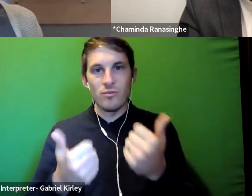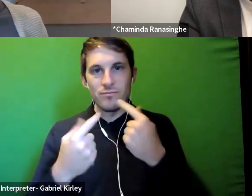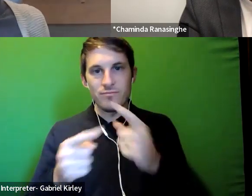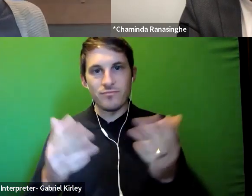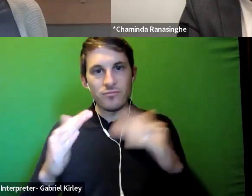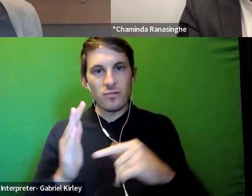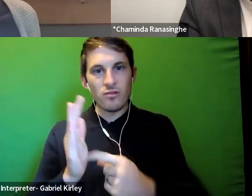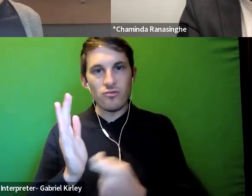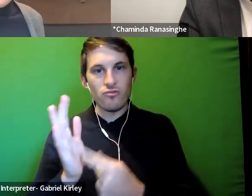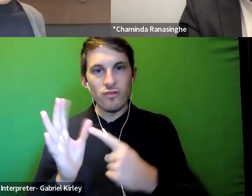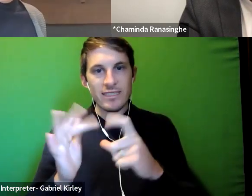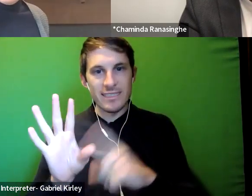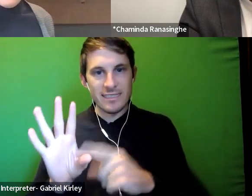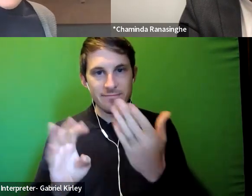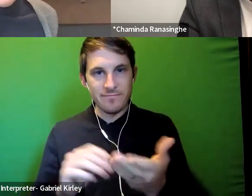next.